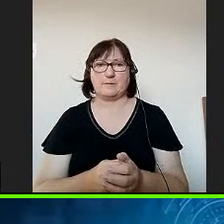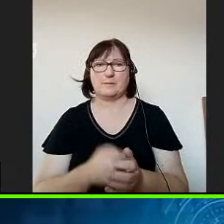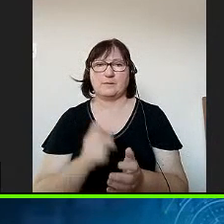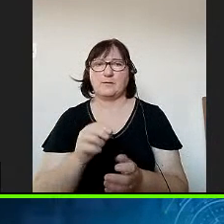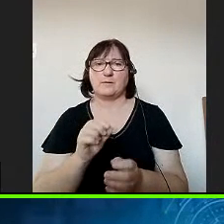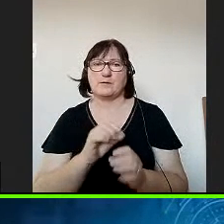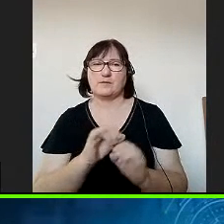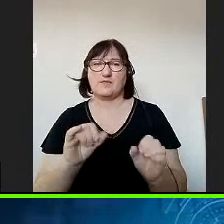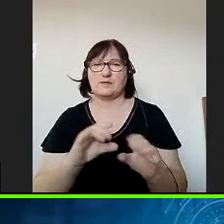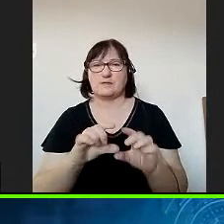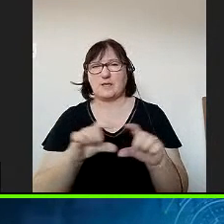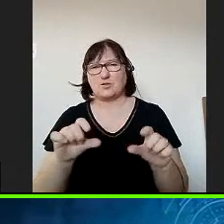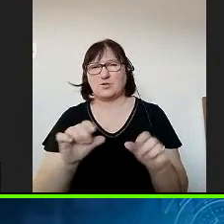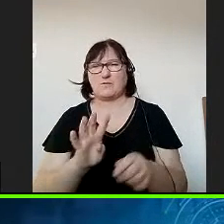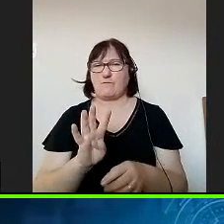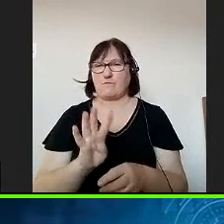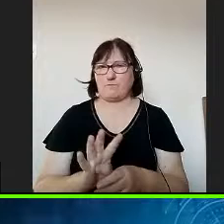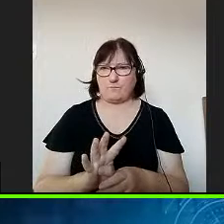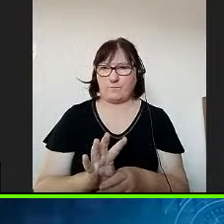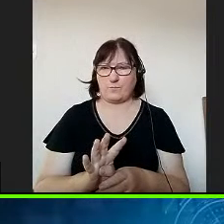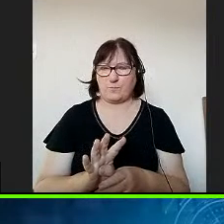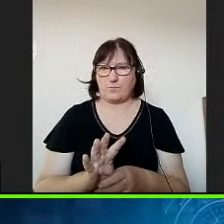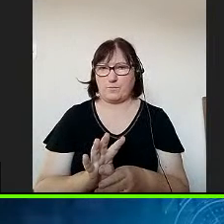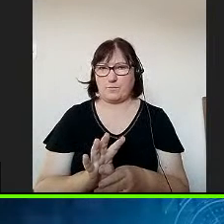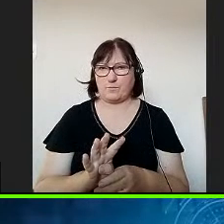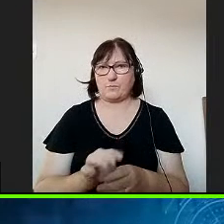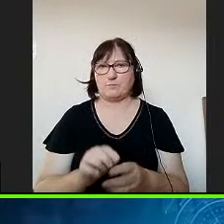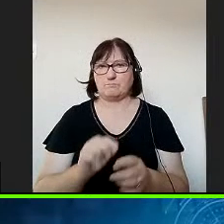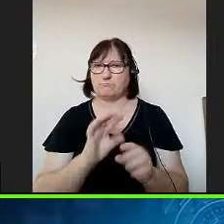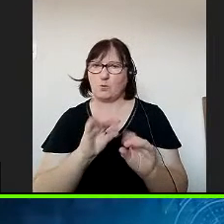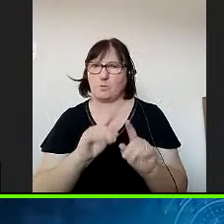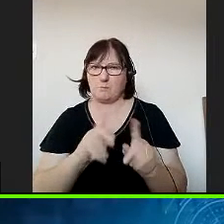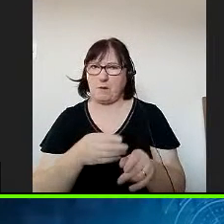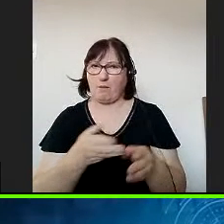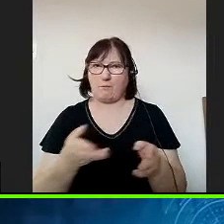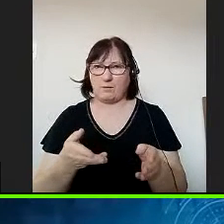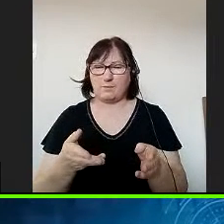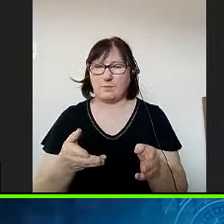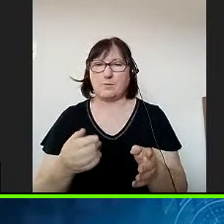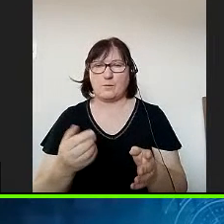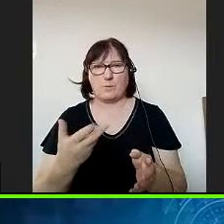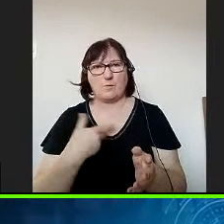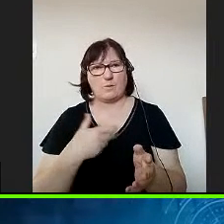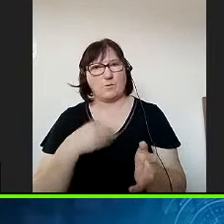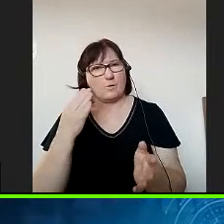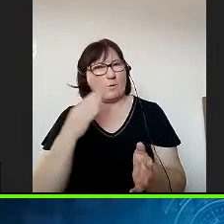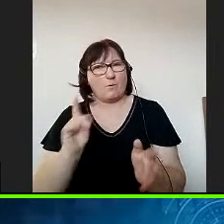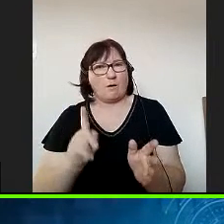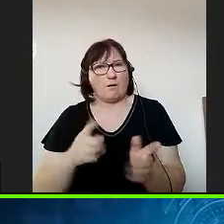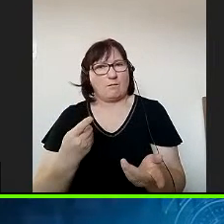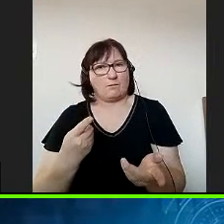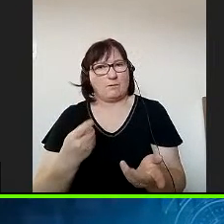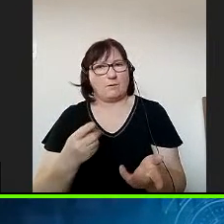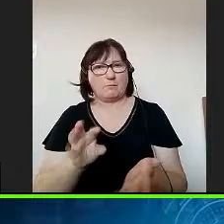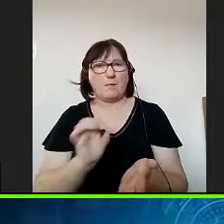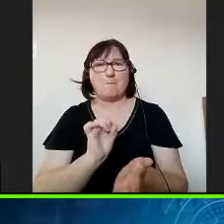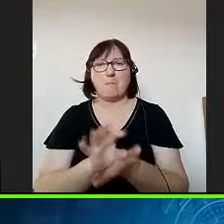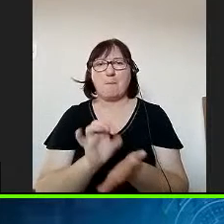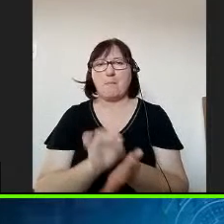but can tariff determinations not be published? I think redacted, he's